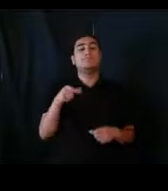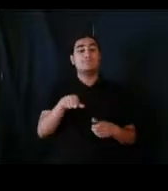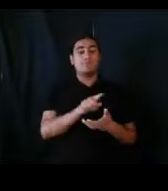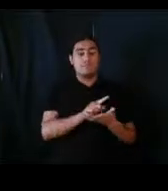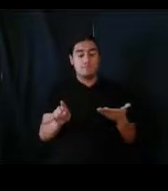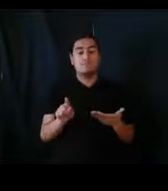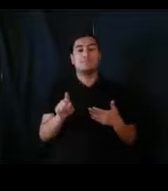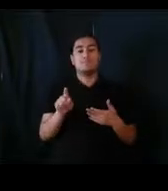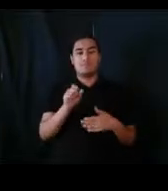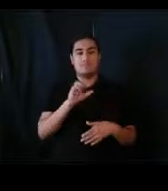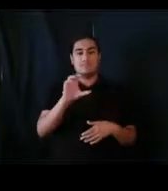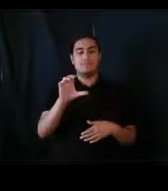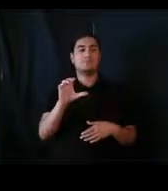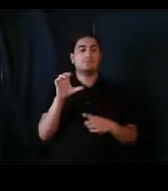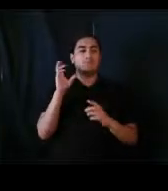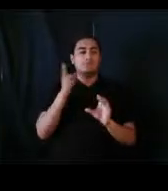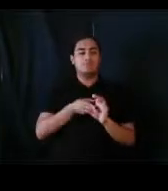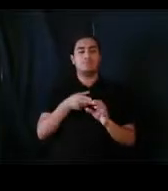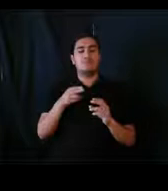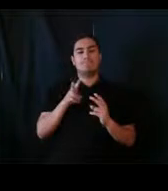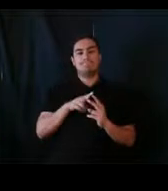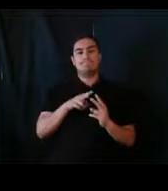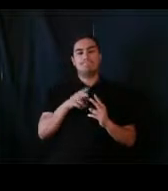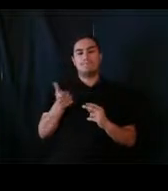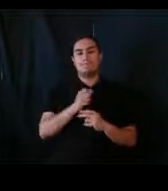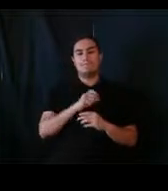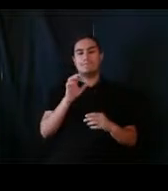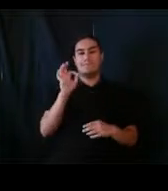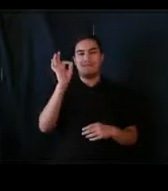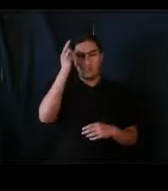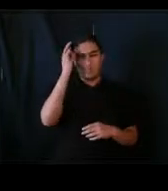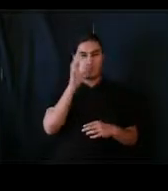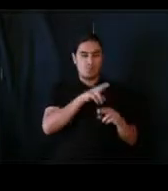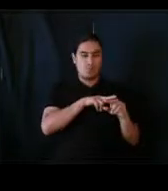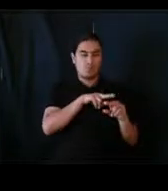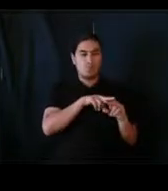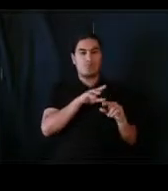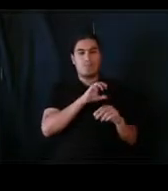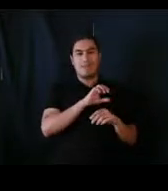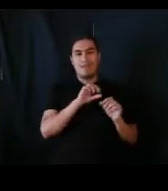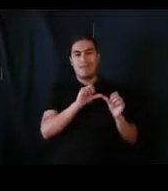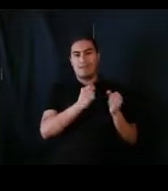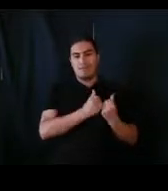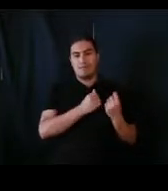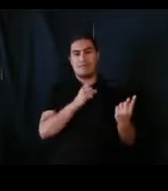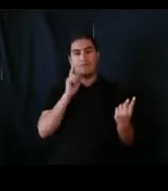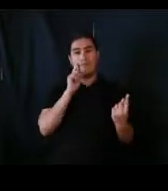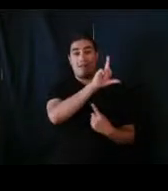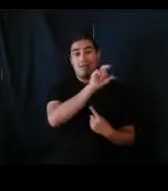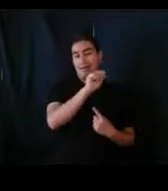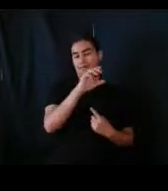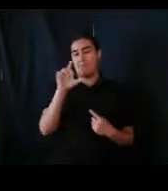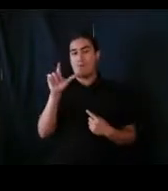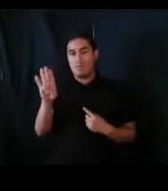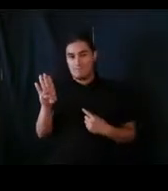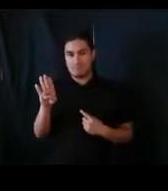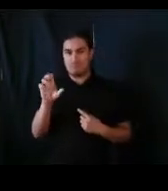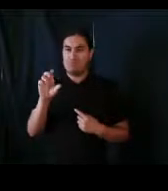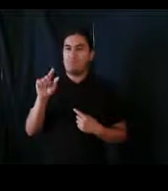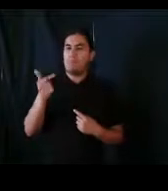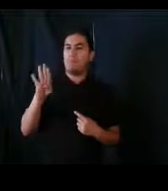omashokan joined administrator amit bose of the federal railroad administration at the ports of la and long beach to highlight the